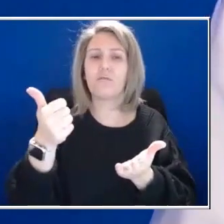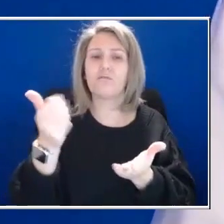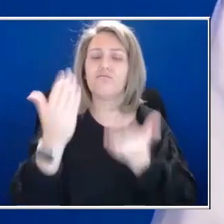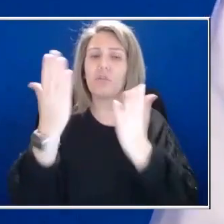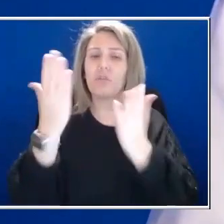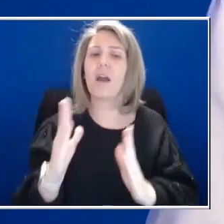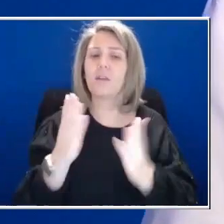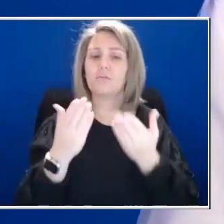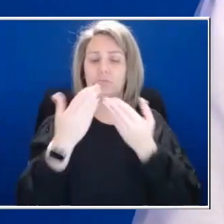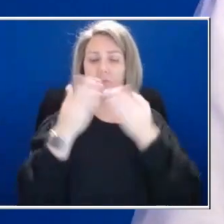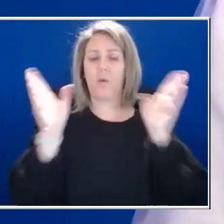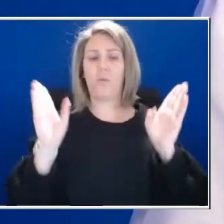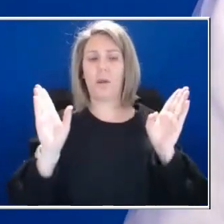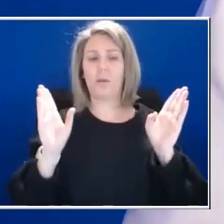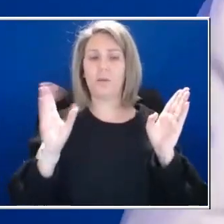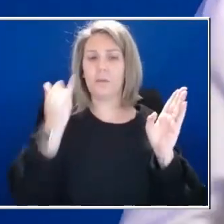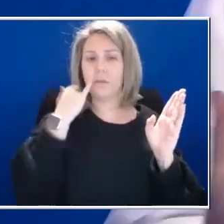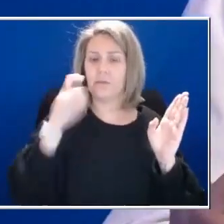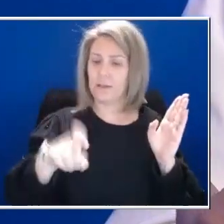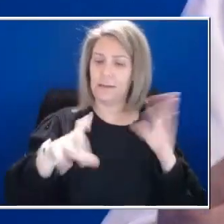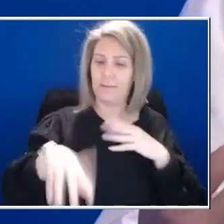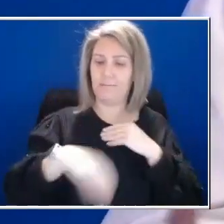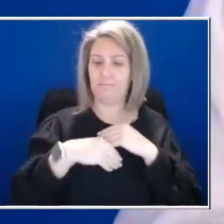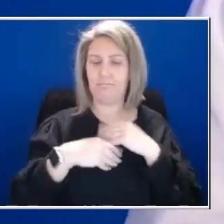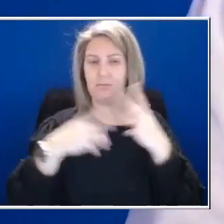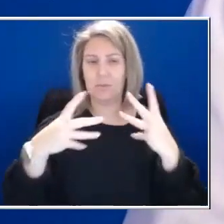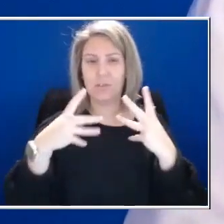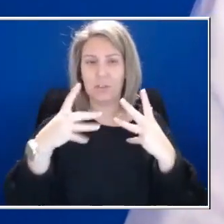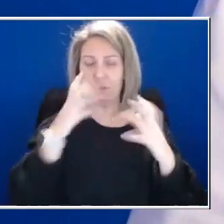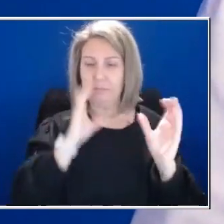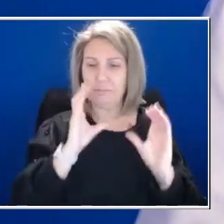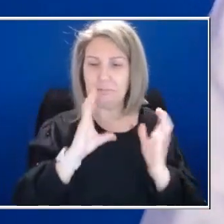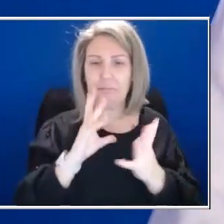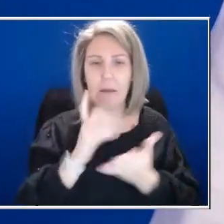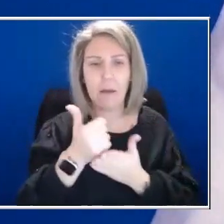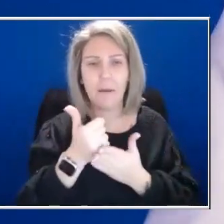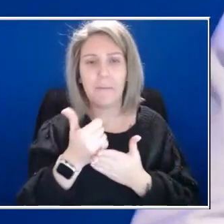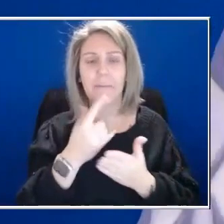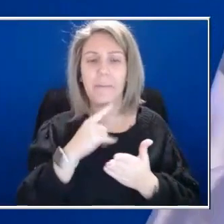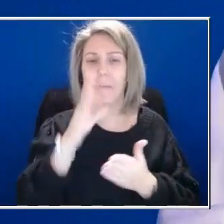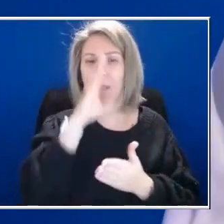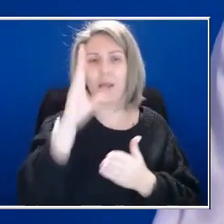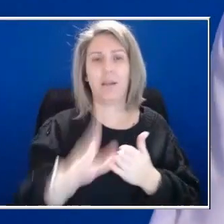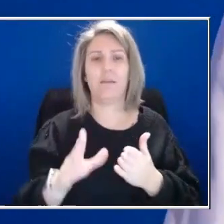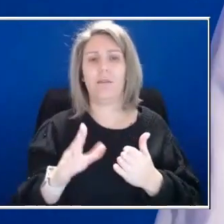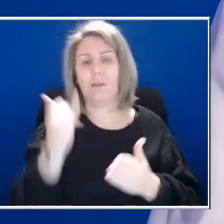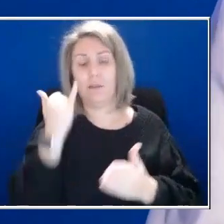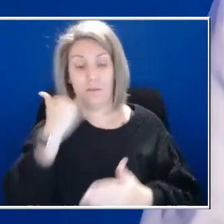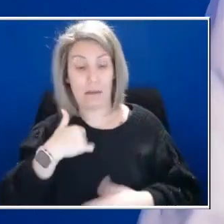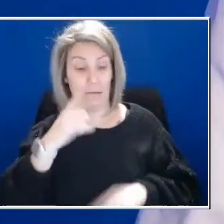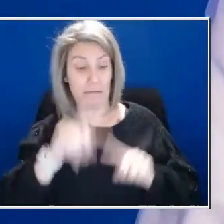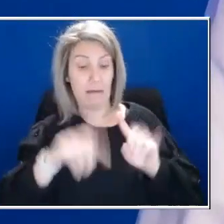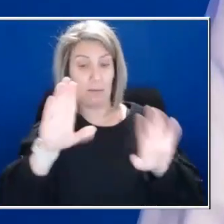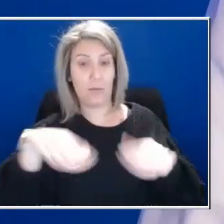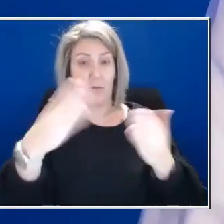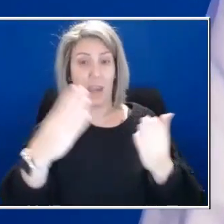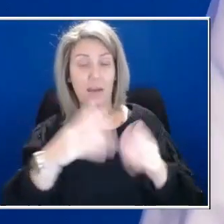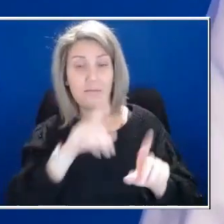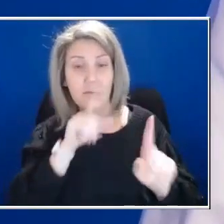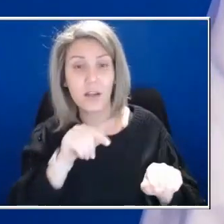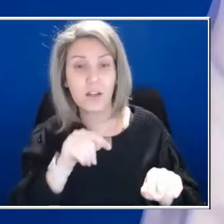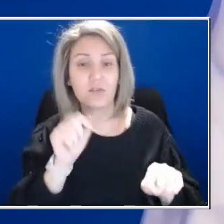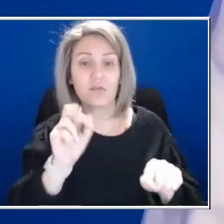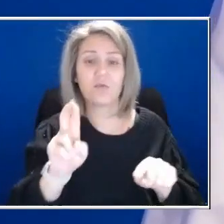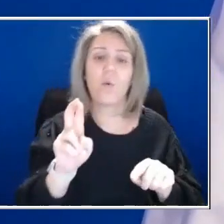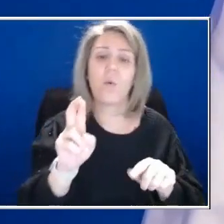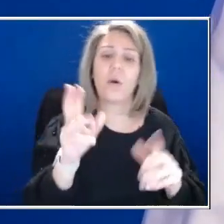that if you need to seek additional opinions. I never discourage if I'm not able to provide someone answers or